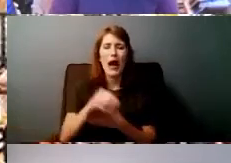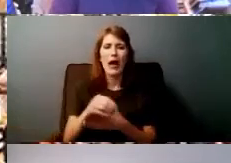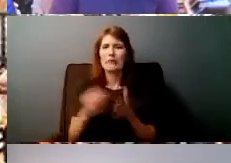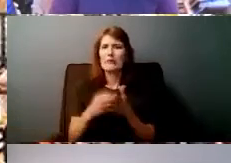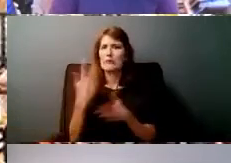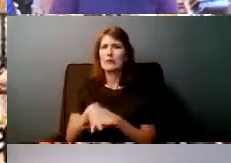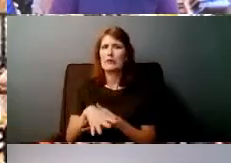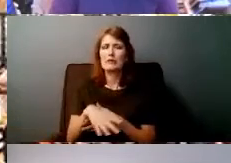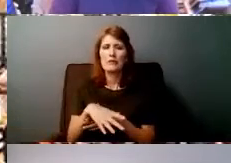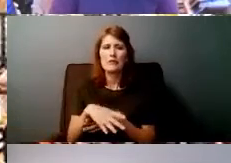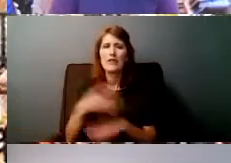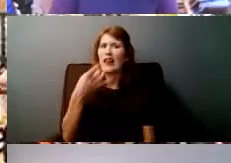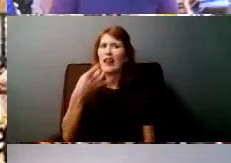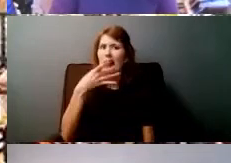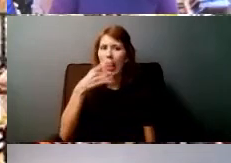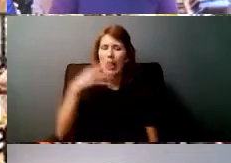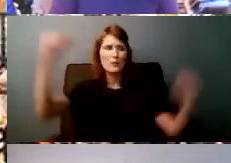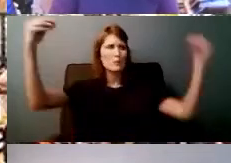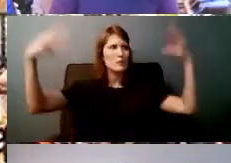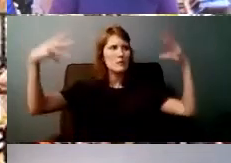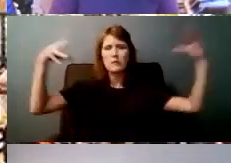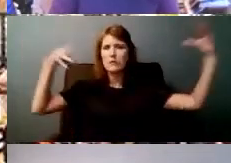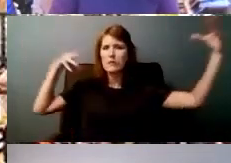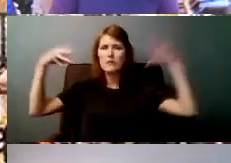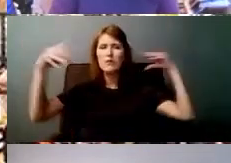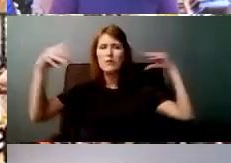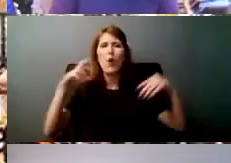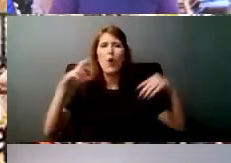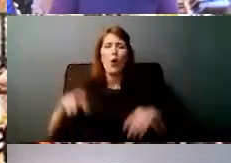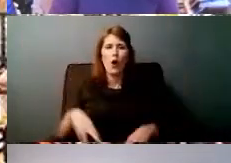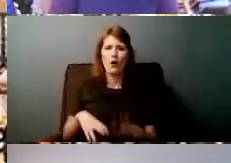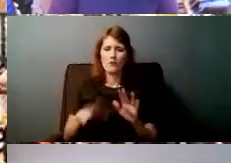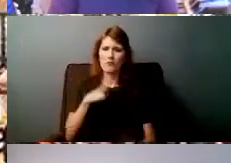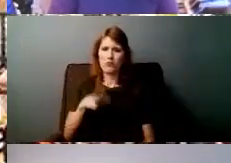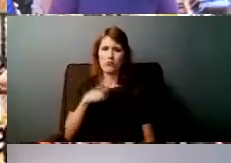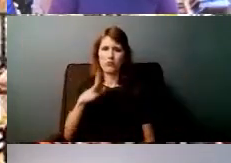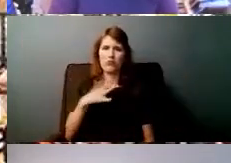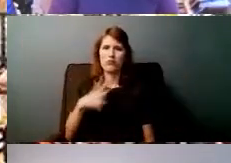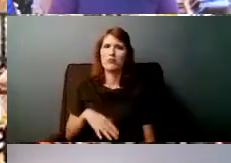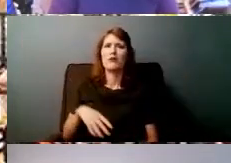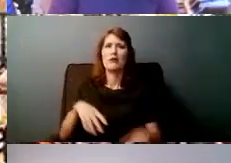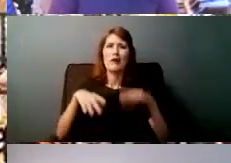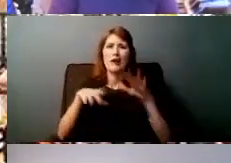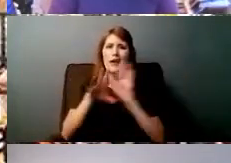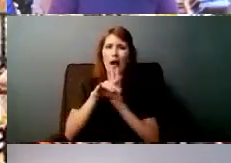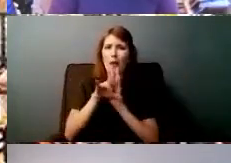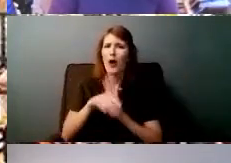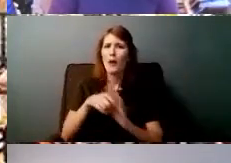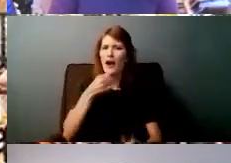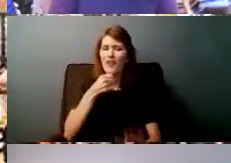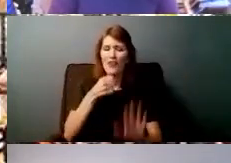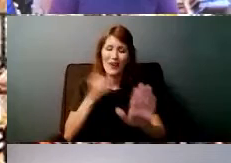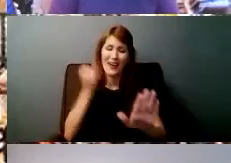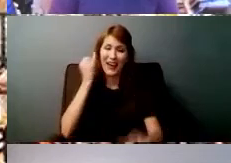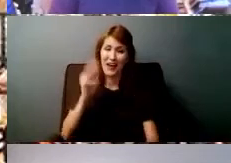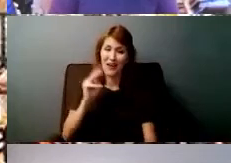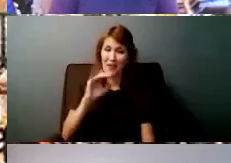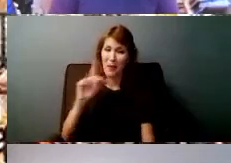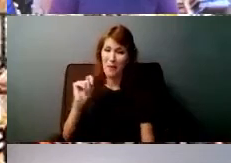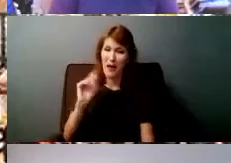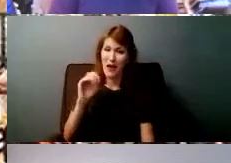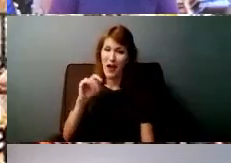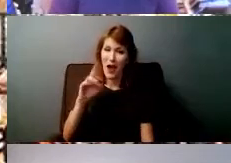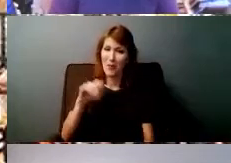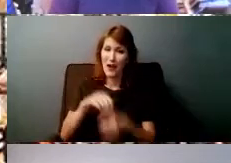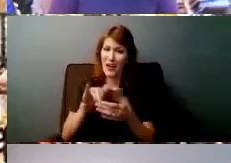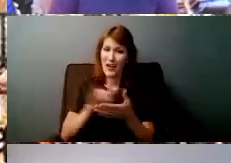expensive camera or an expensive microphone. If the Metropolitan Opera of New York City can do one of the most